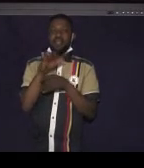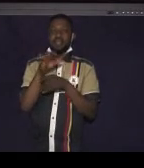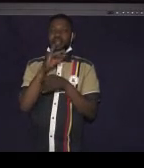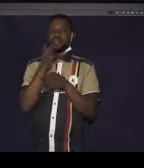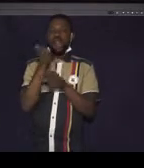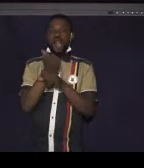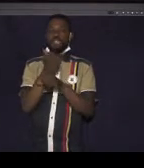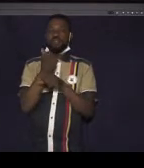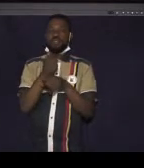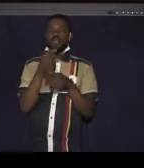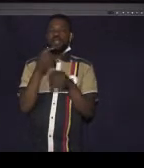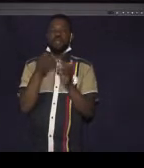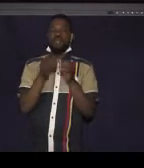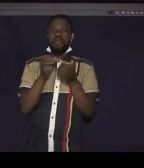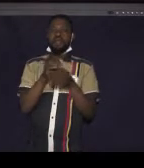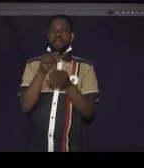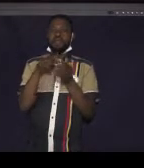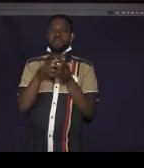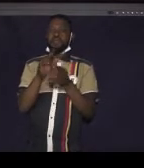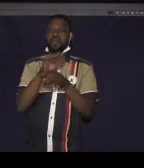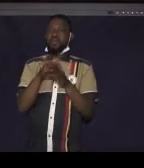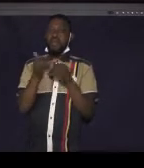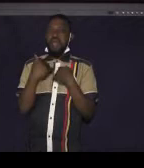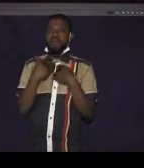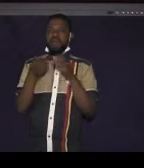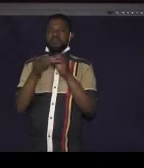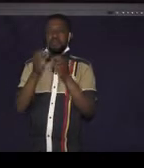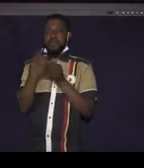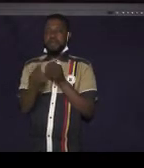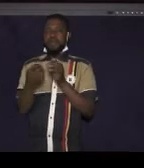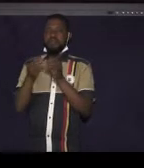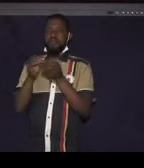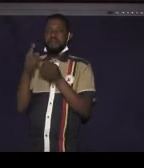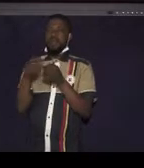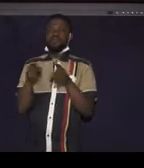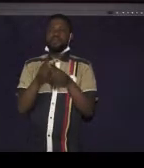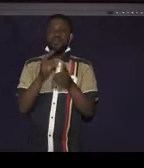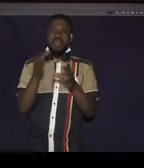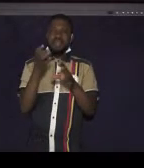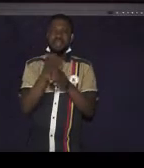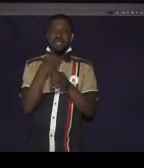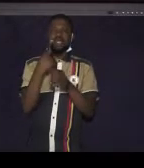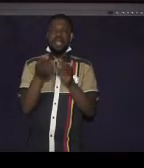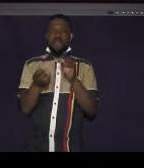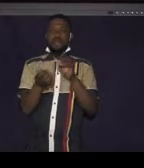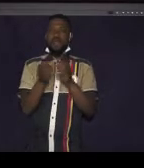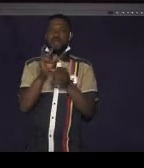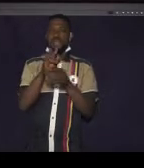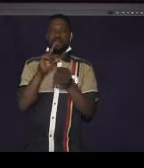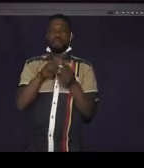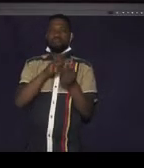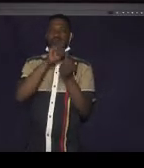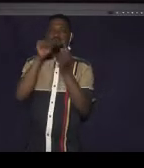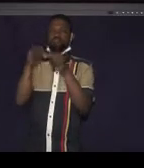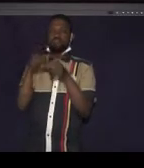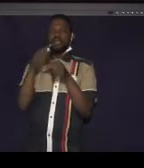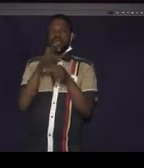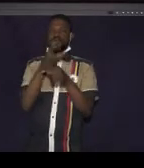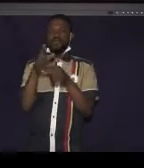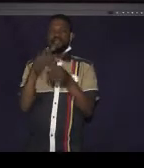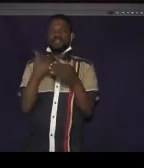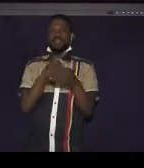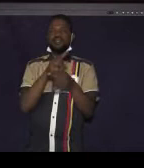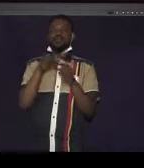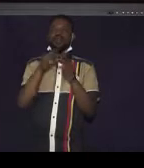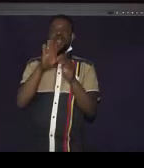an algebraic term. This one does not, it's a number, this one is also a number. So I take the plus 3 to the right side where